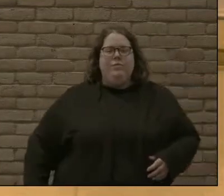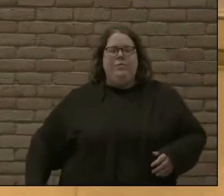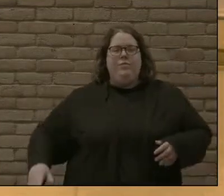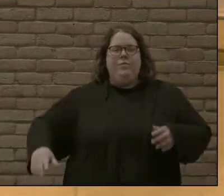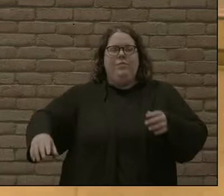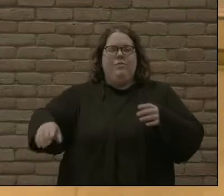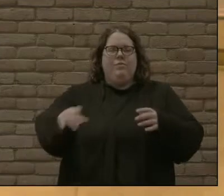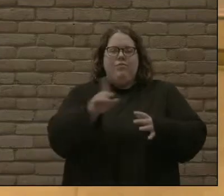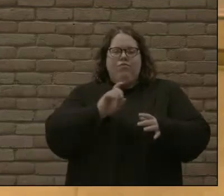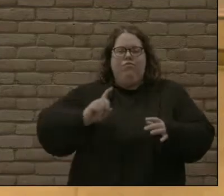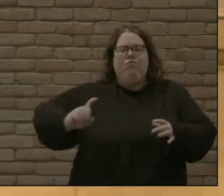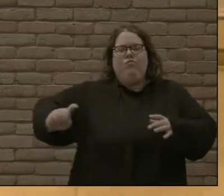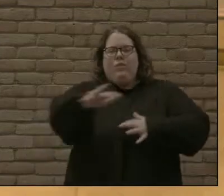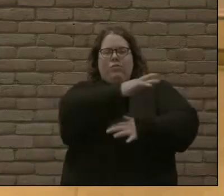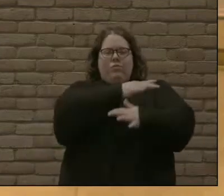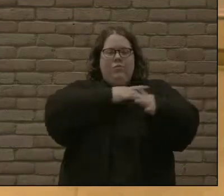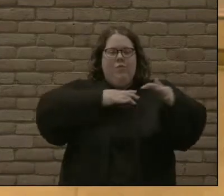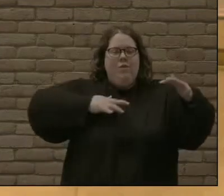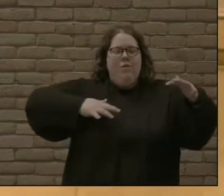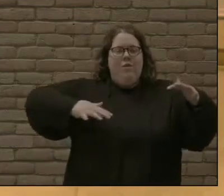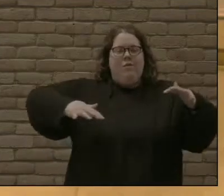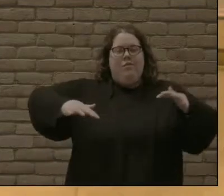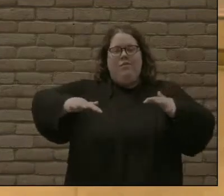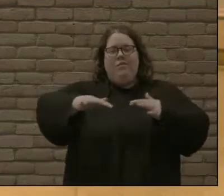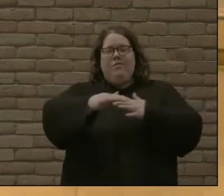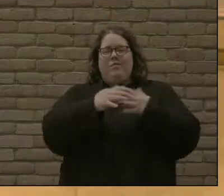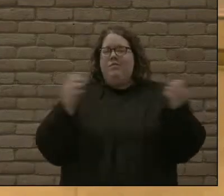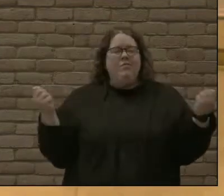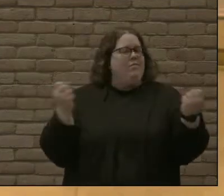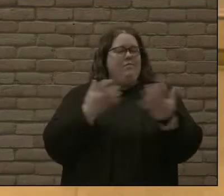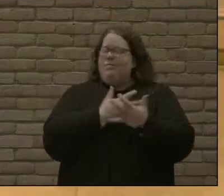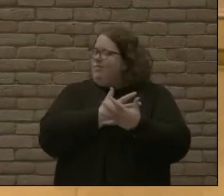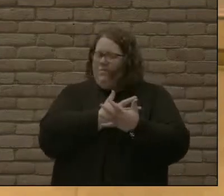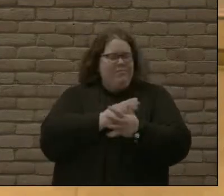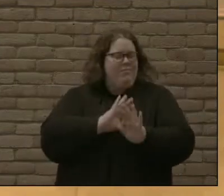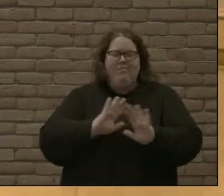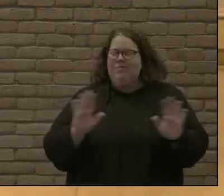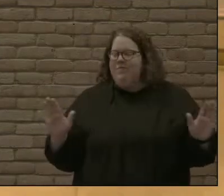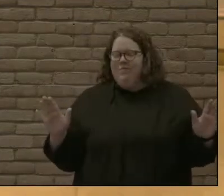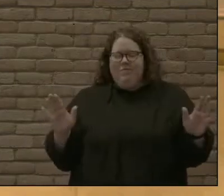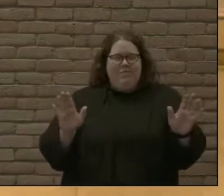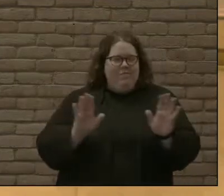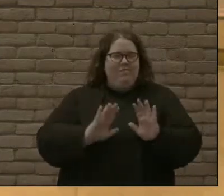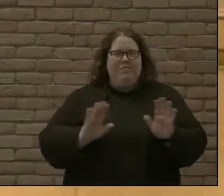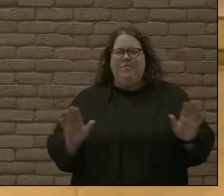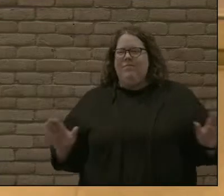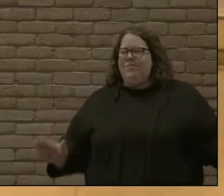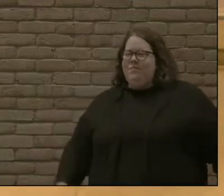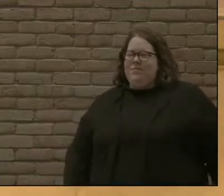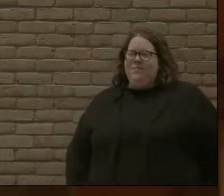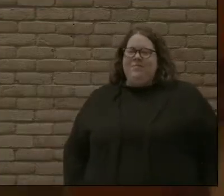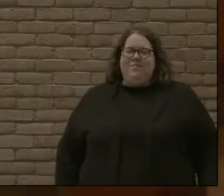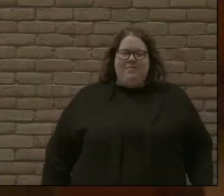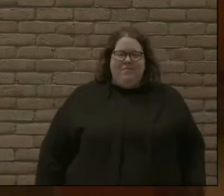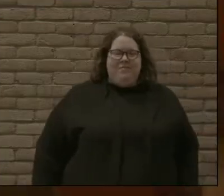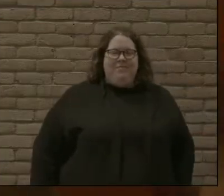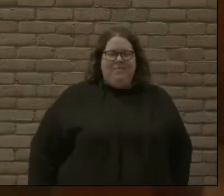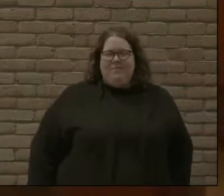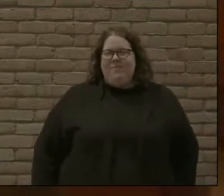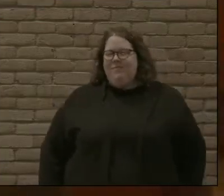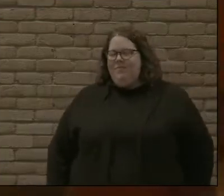Break into the wild and don't be afraid.